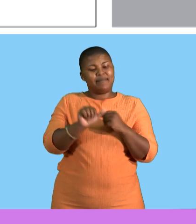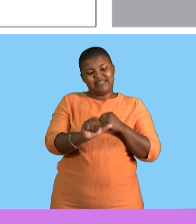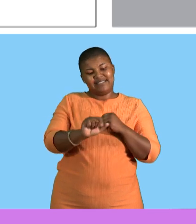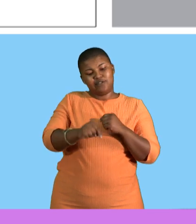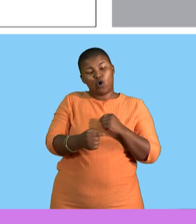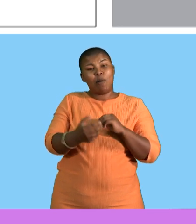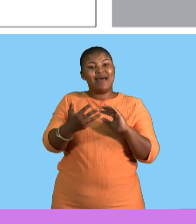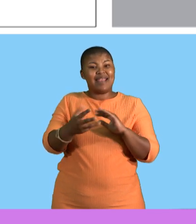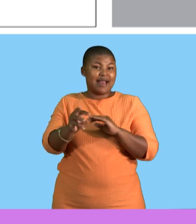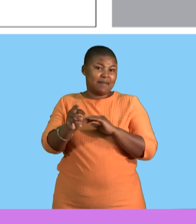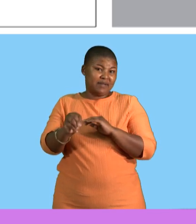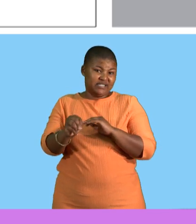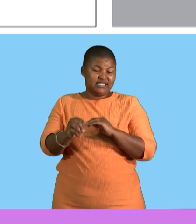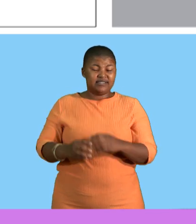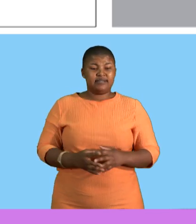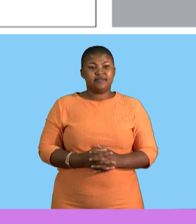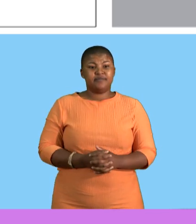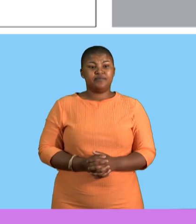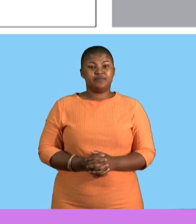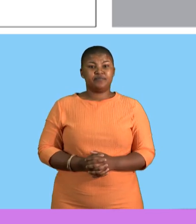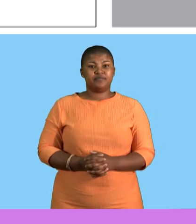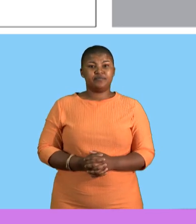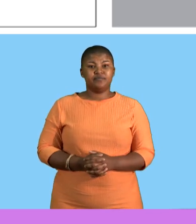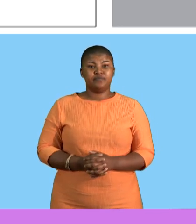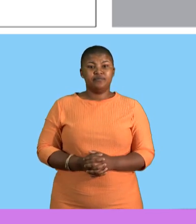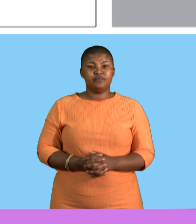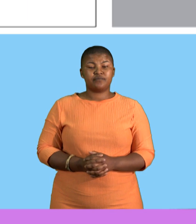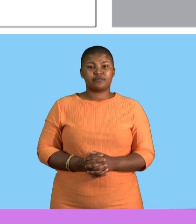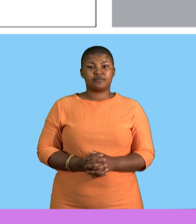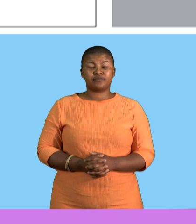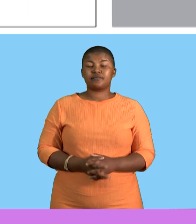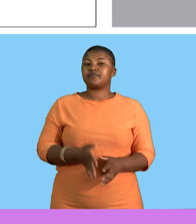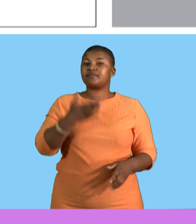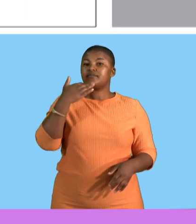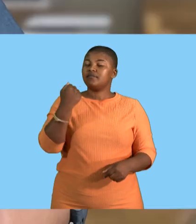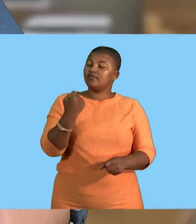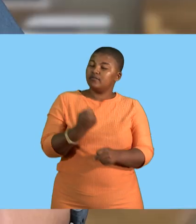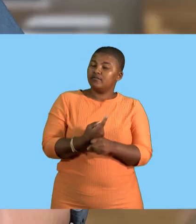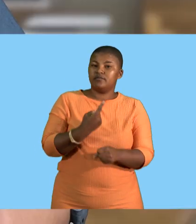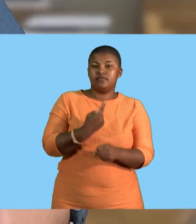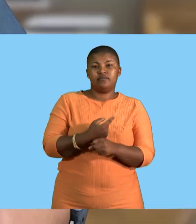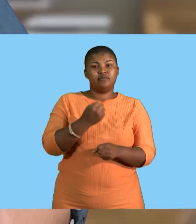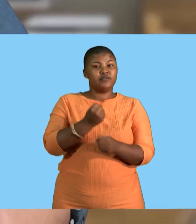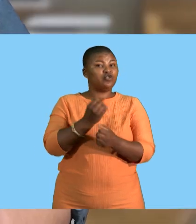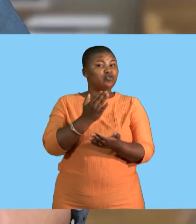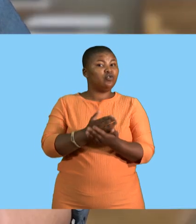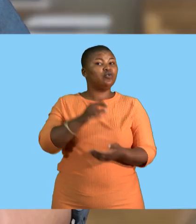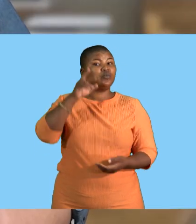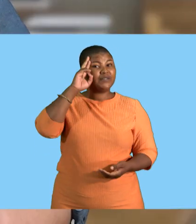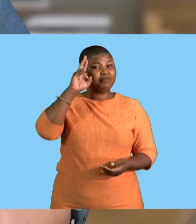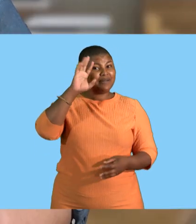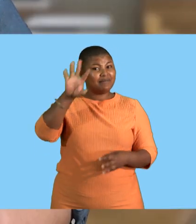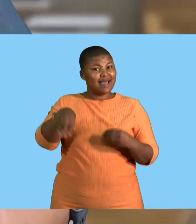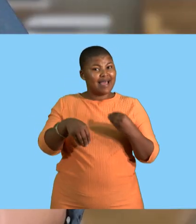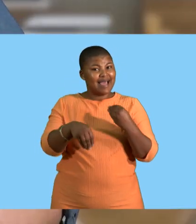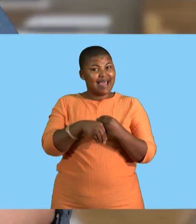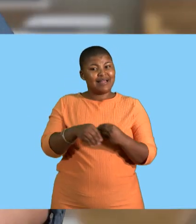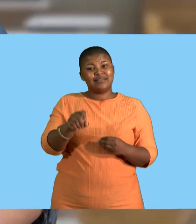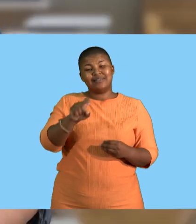6,9 meters squared. Please guys, always remember to add